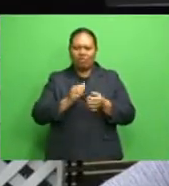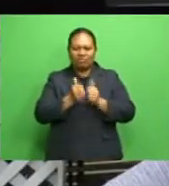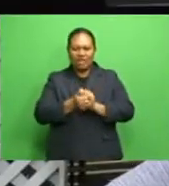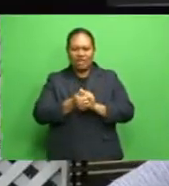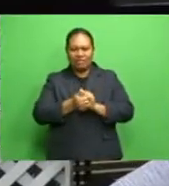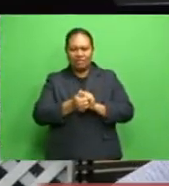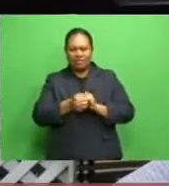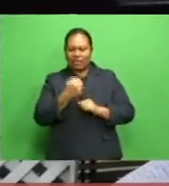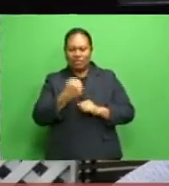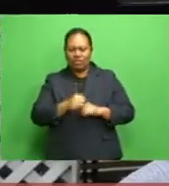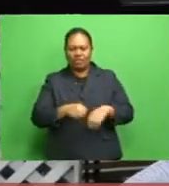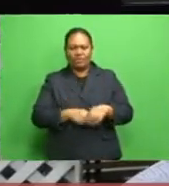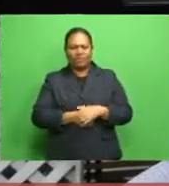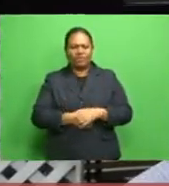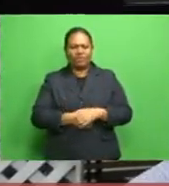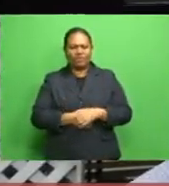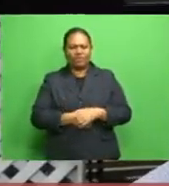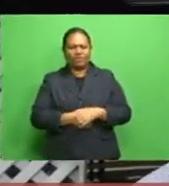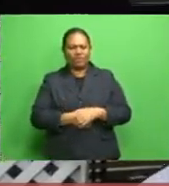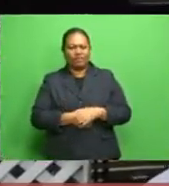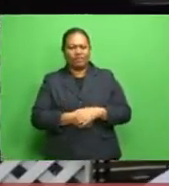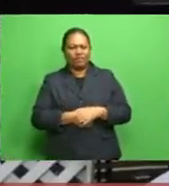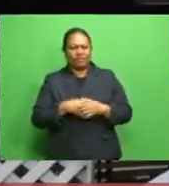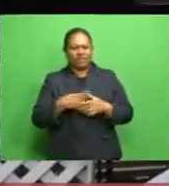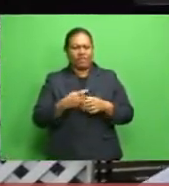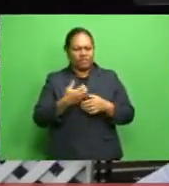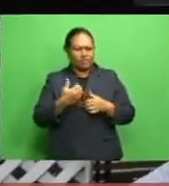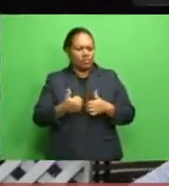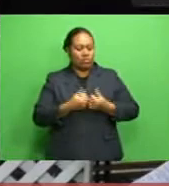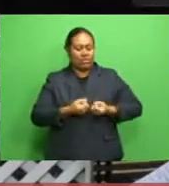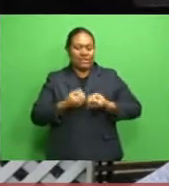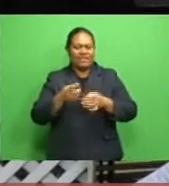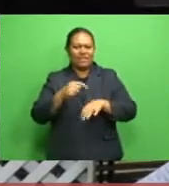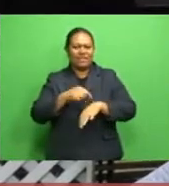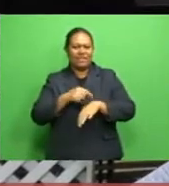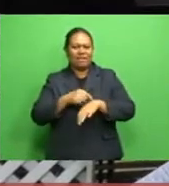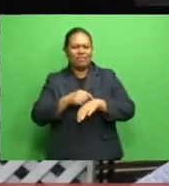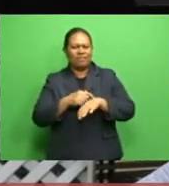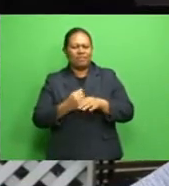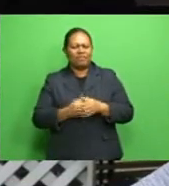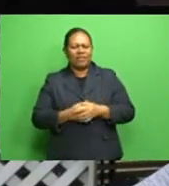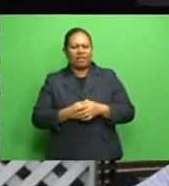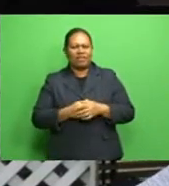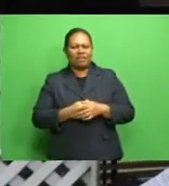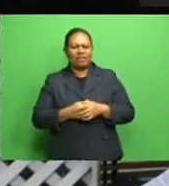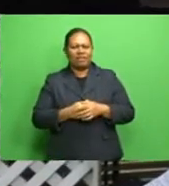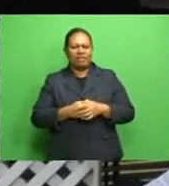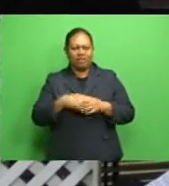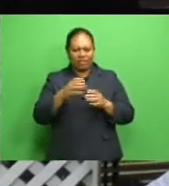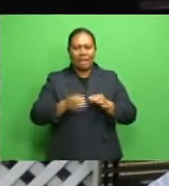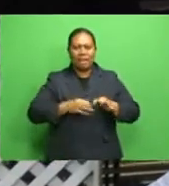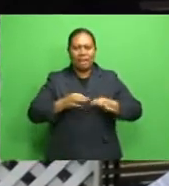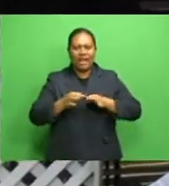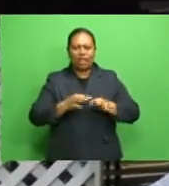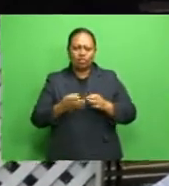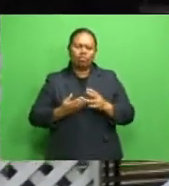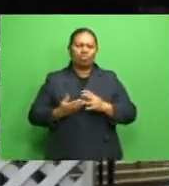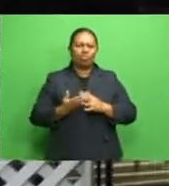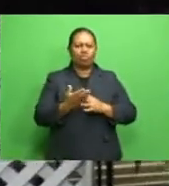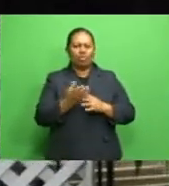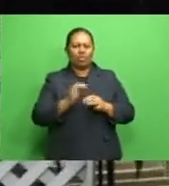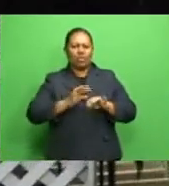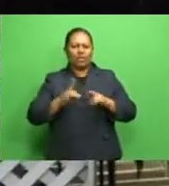You know, the most important thing I have at the moment is giving these guys a base and a framework for being able to do the running volumes and play